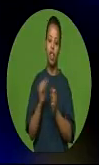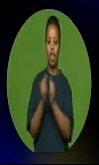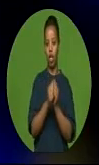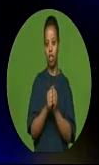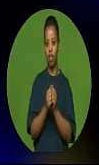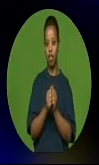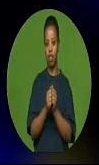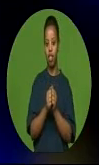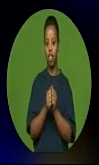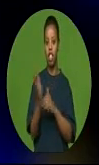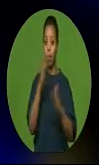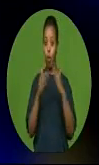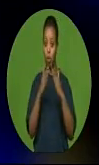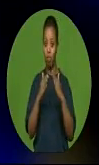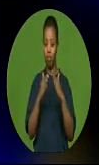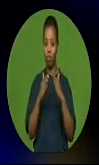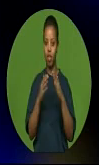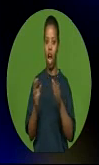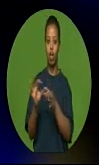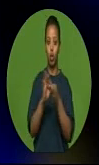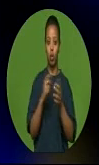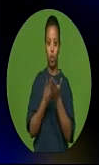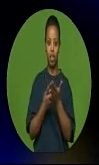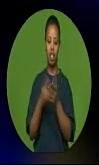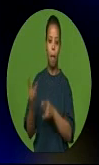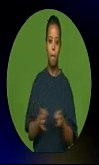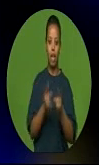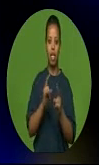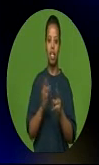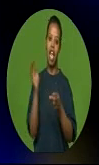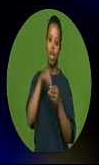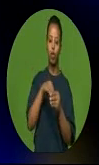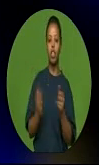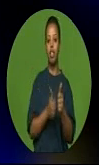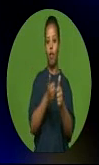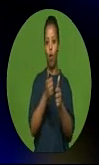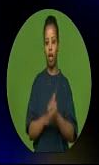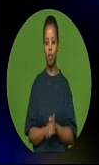The problems associated with this method include the following: